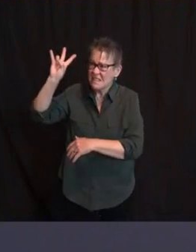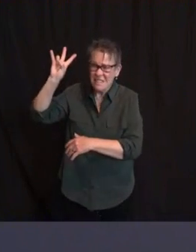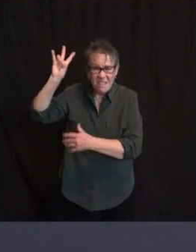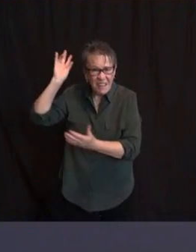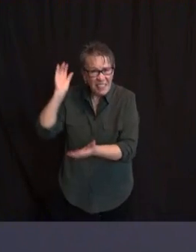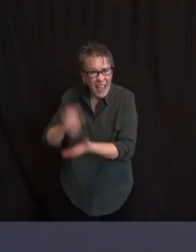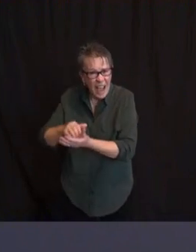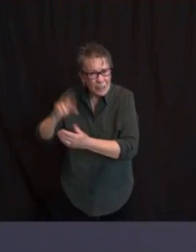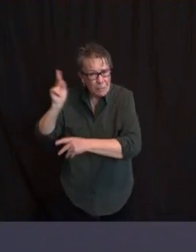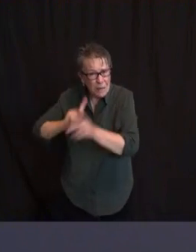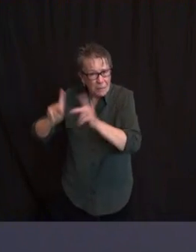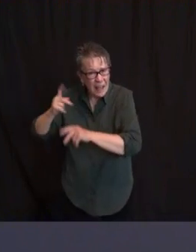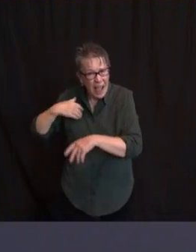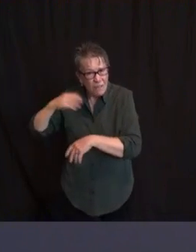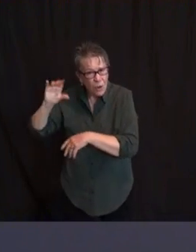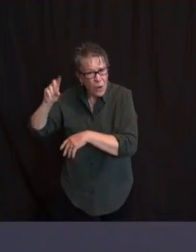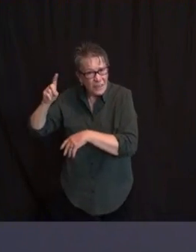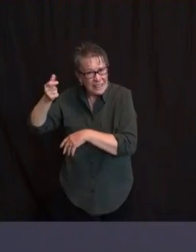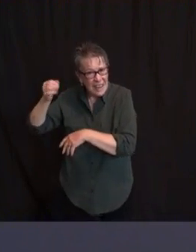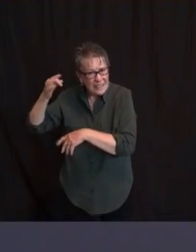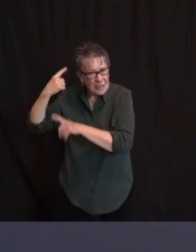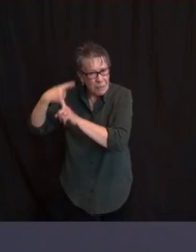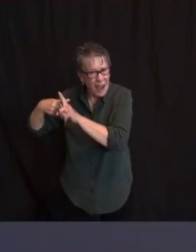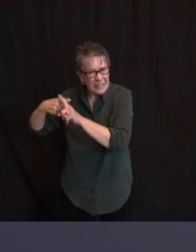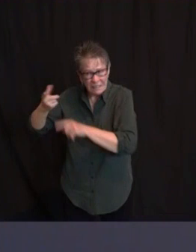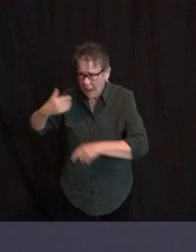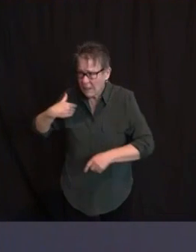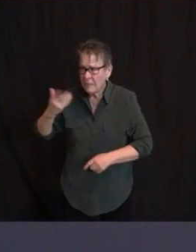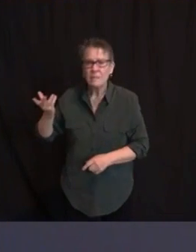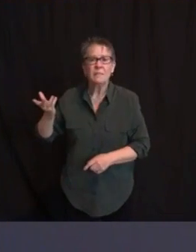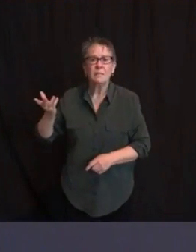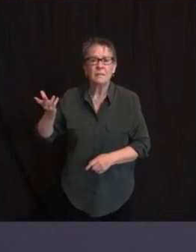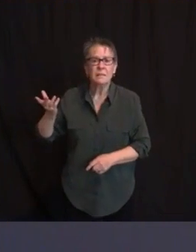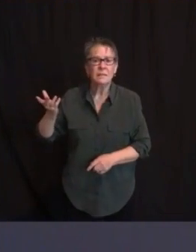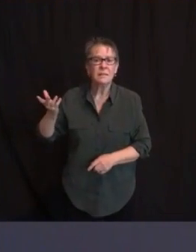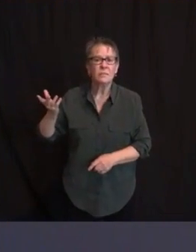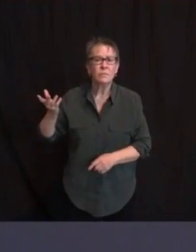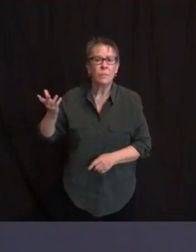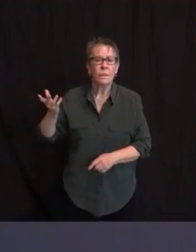1,617 individuals who are in critical care, and